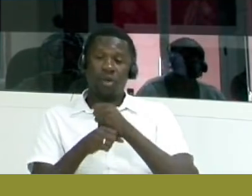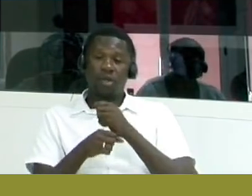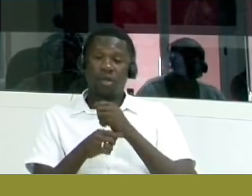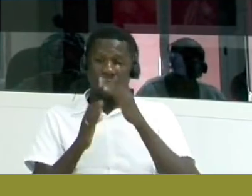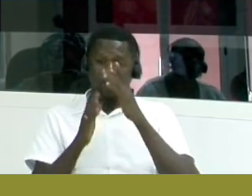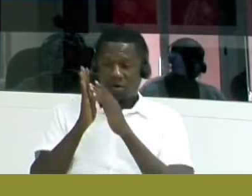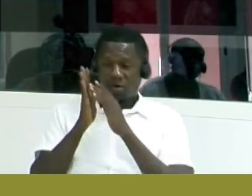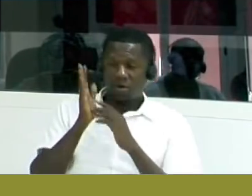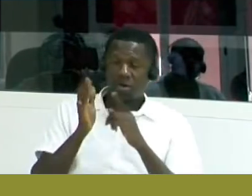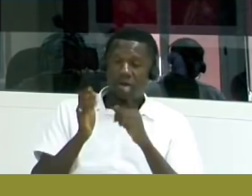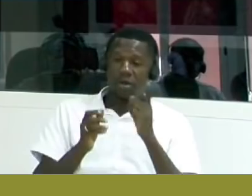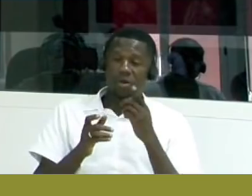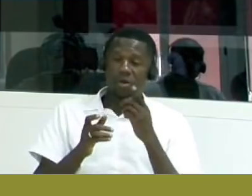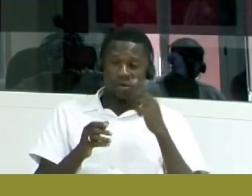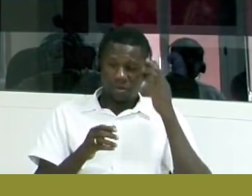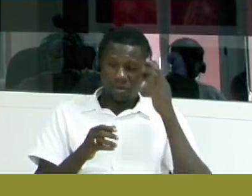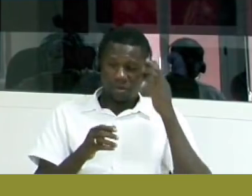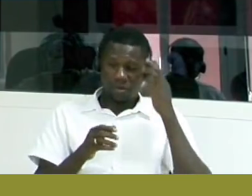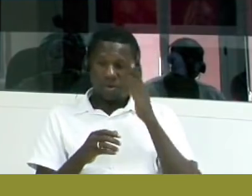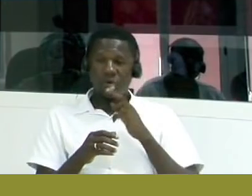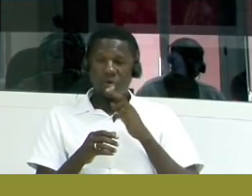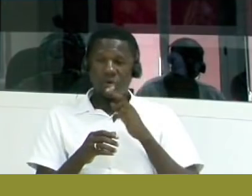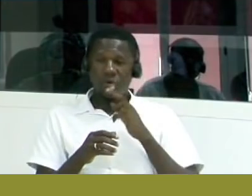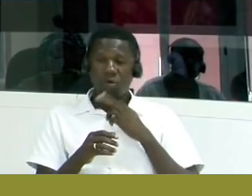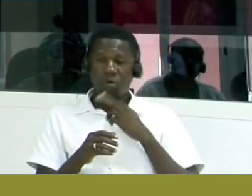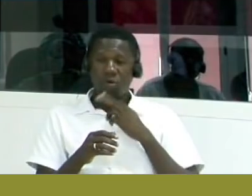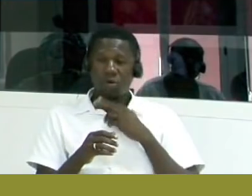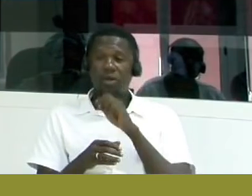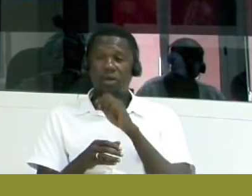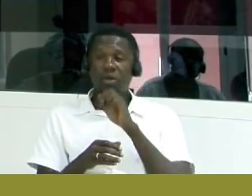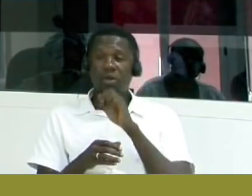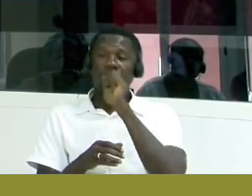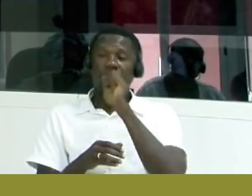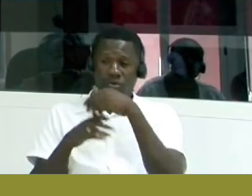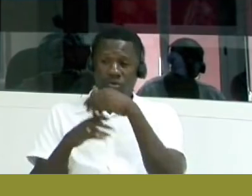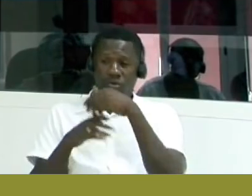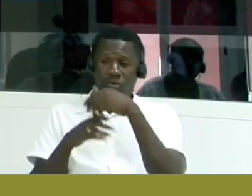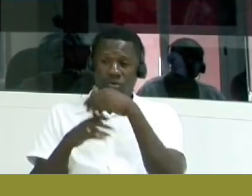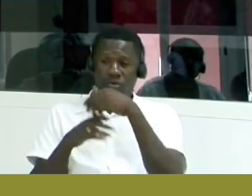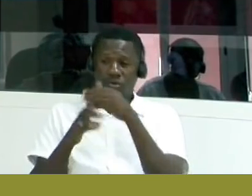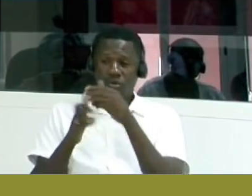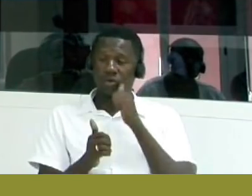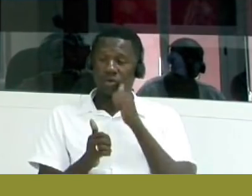audit in order to determine whether, in fact, your troops used